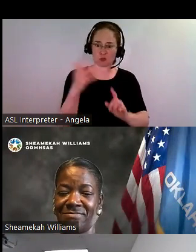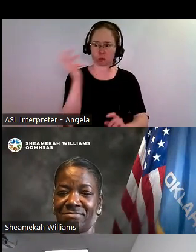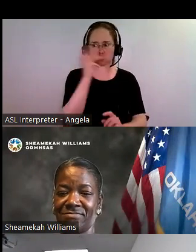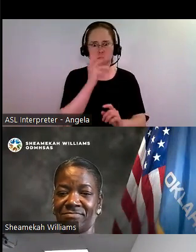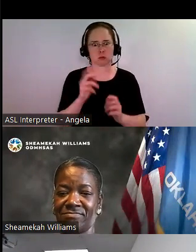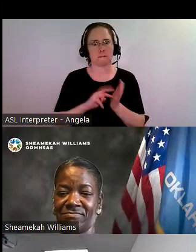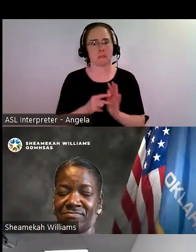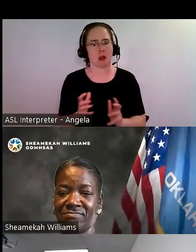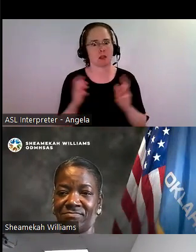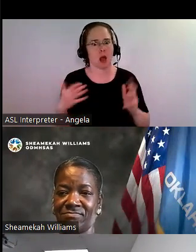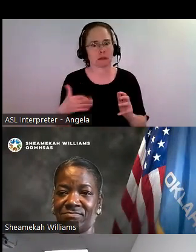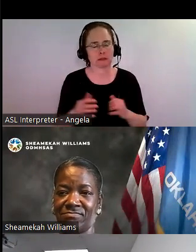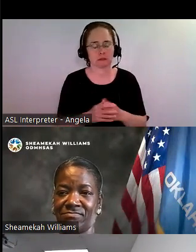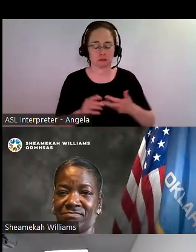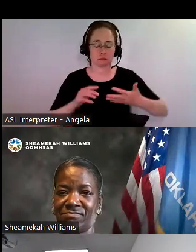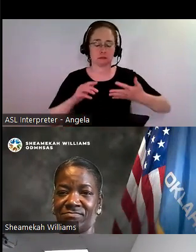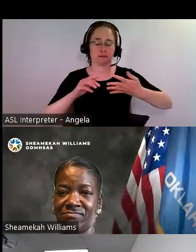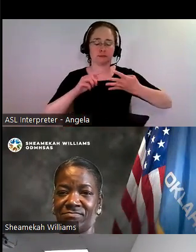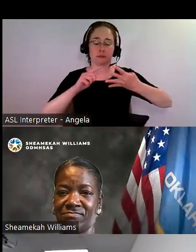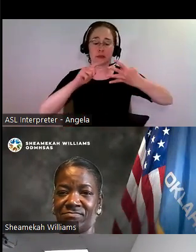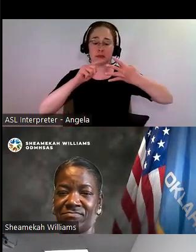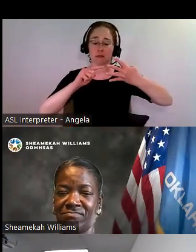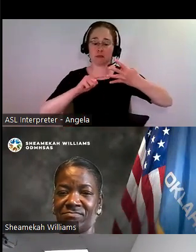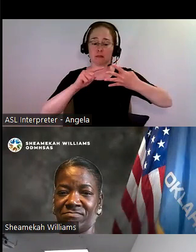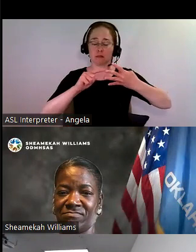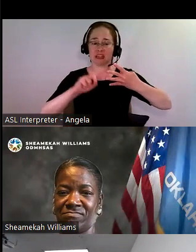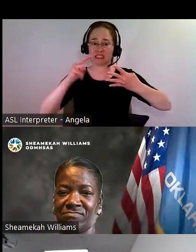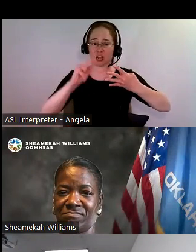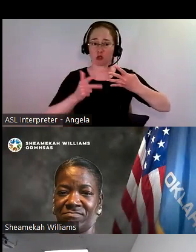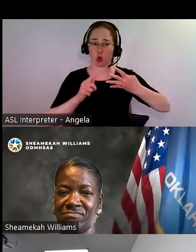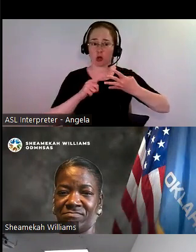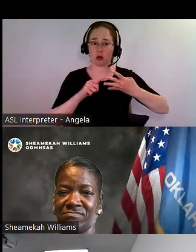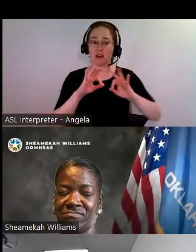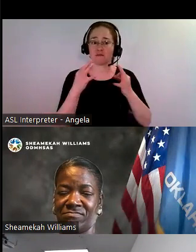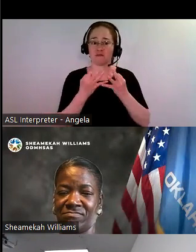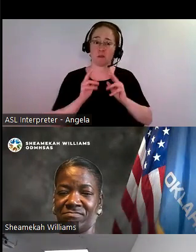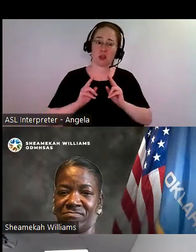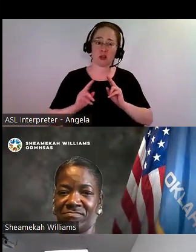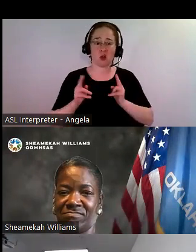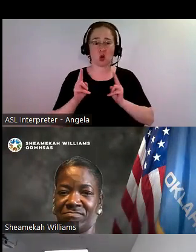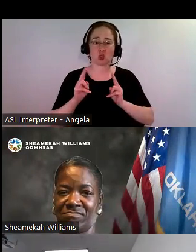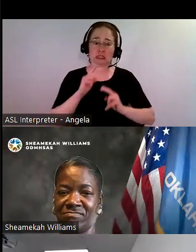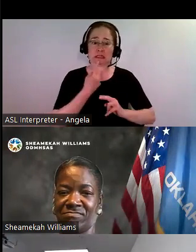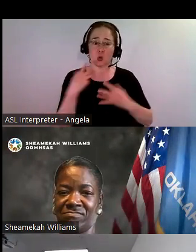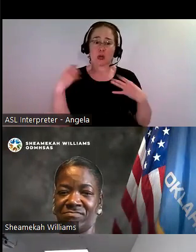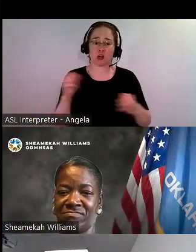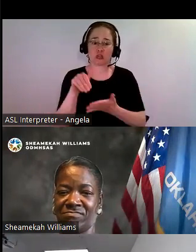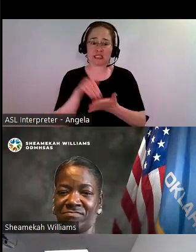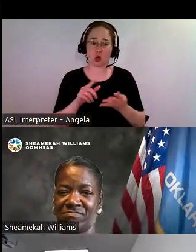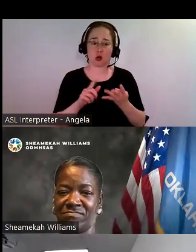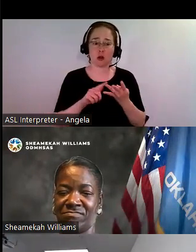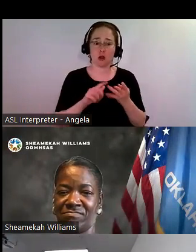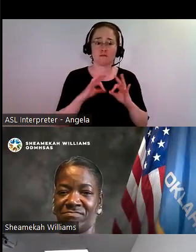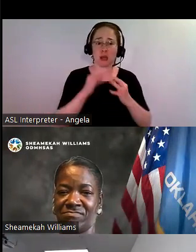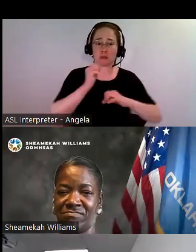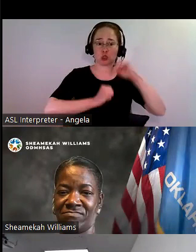really notice the second and third bullet point there, where it says Family Urgent Recovery Center and Family Structured Crisis Center, we didn't